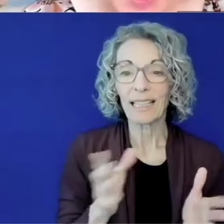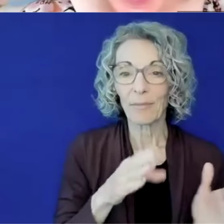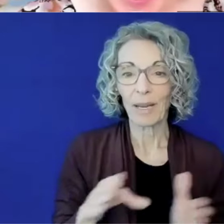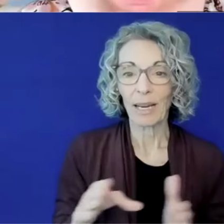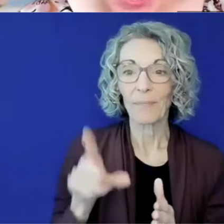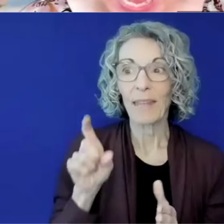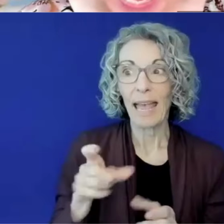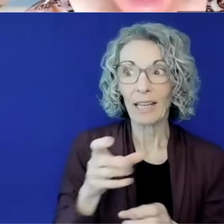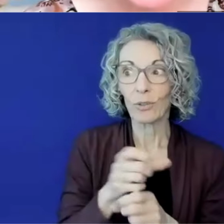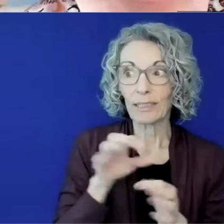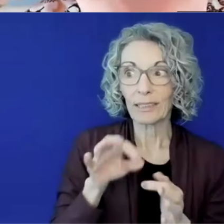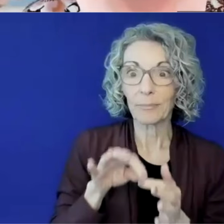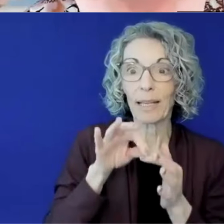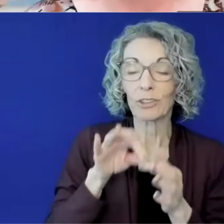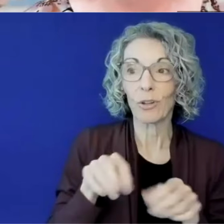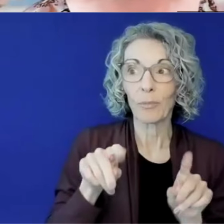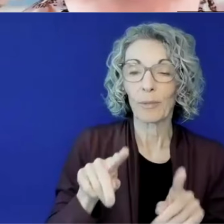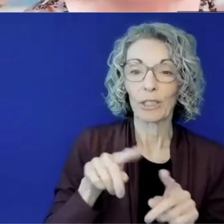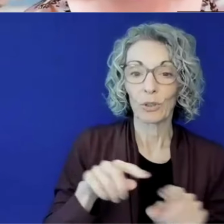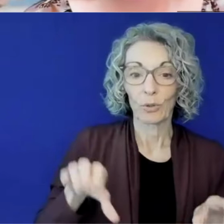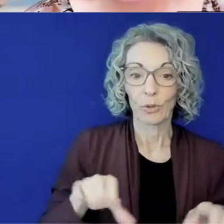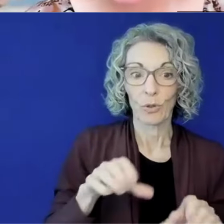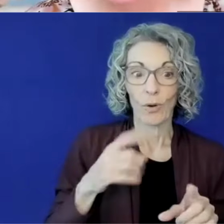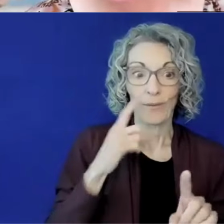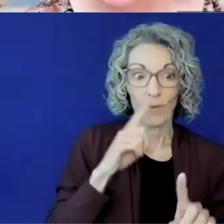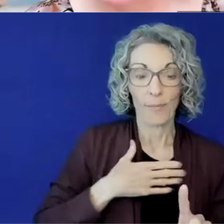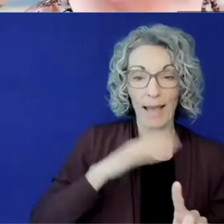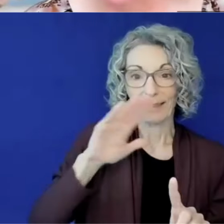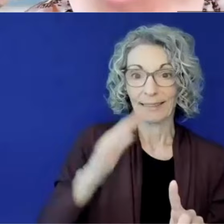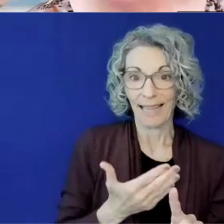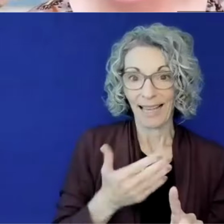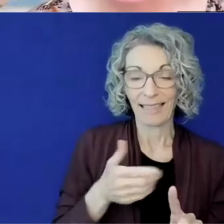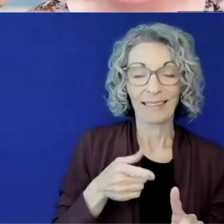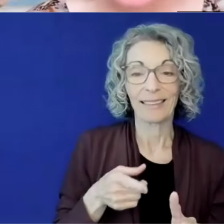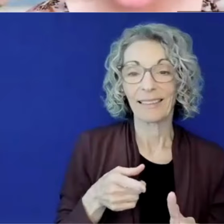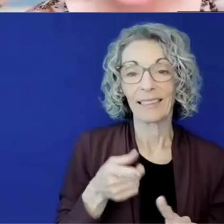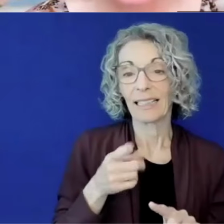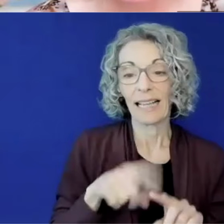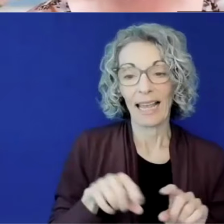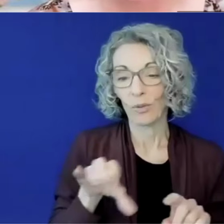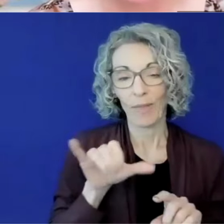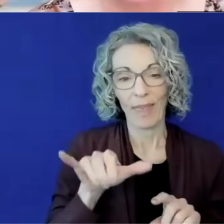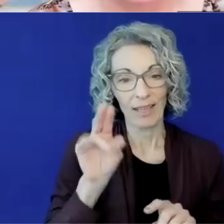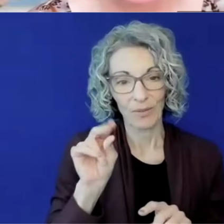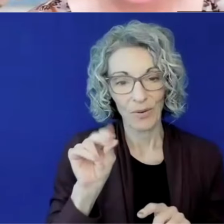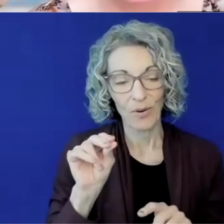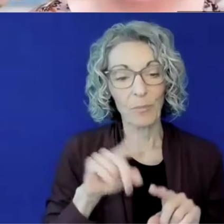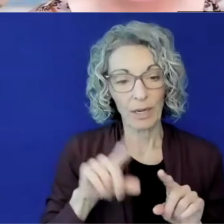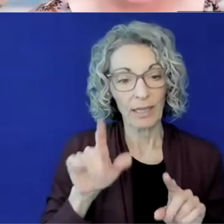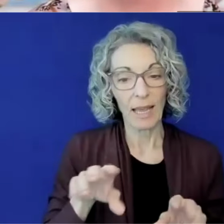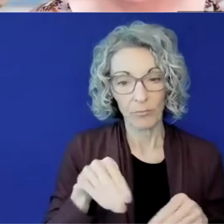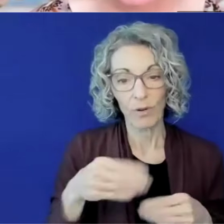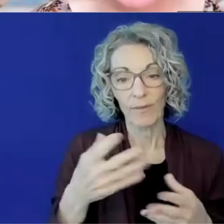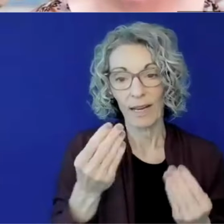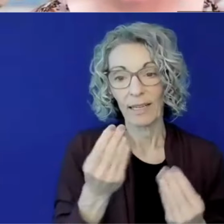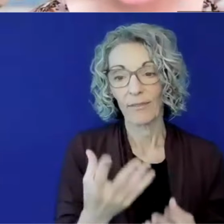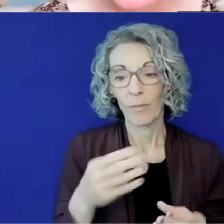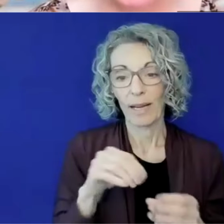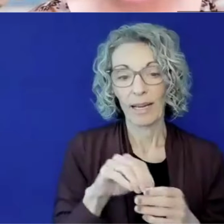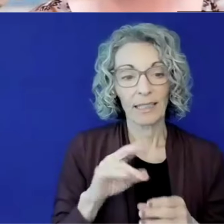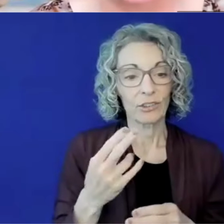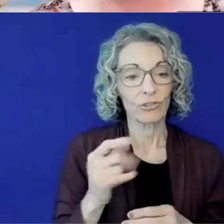son's work incentive planning. So that is not something we can do, but we can give you information in the chat box about